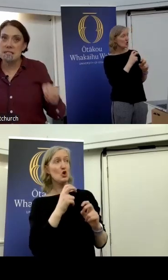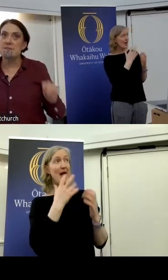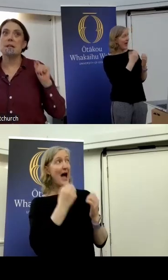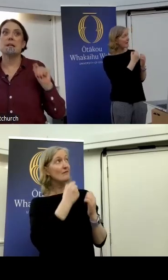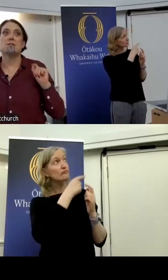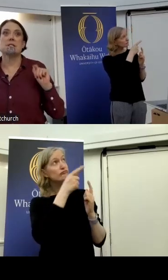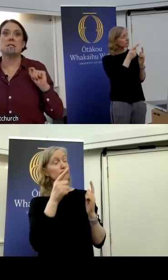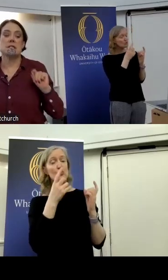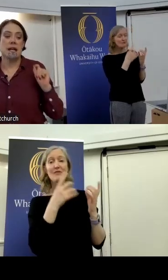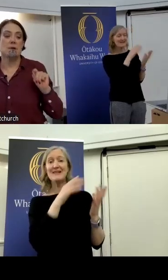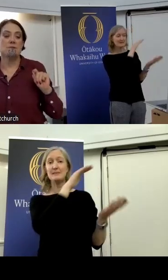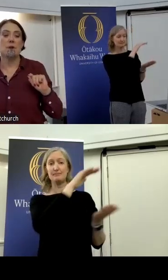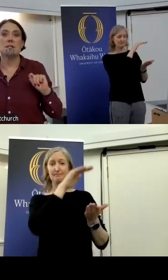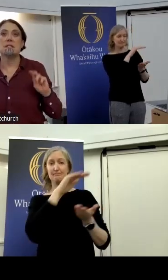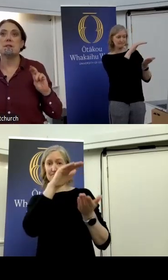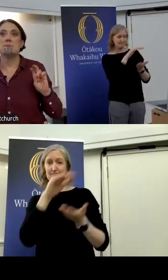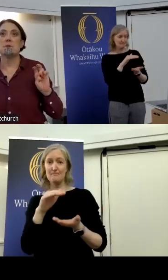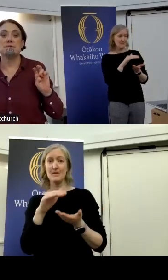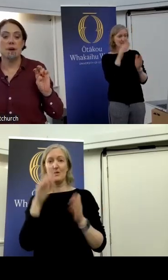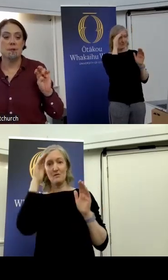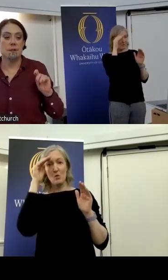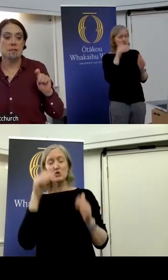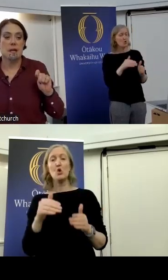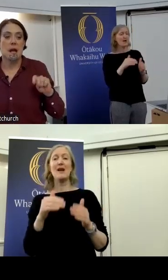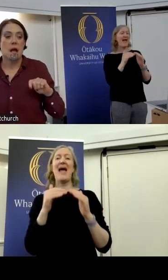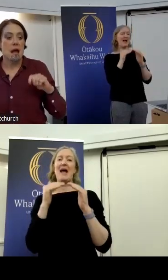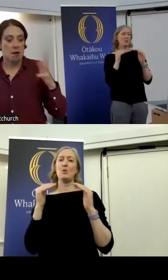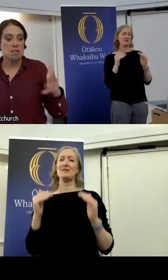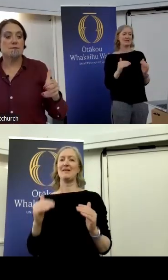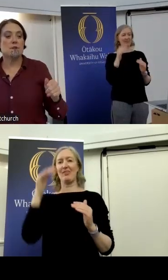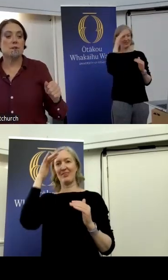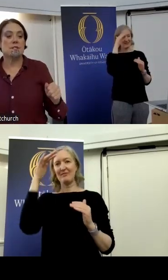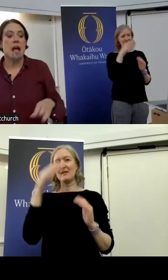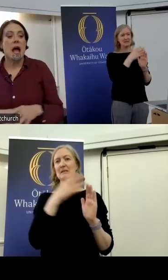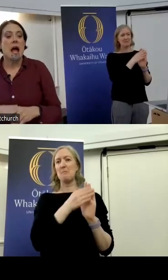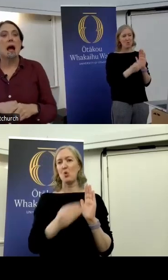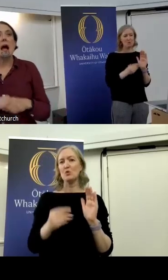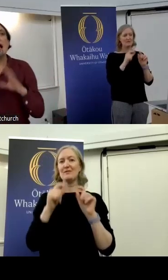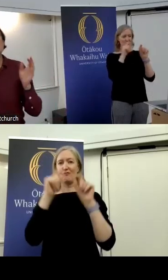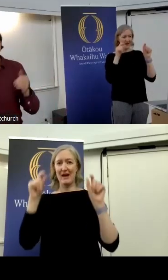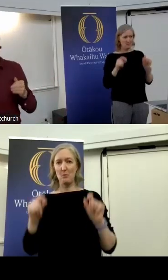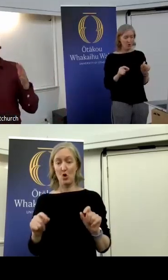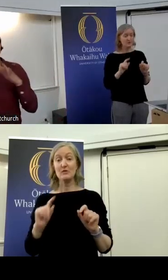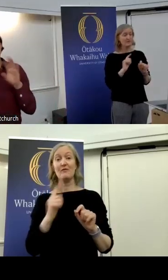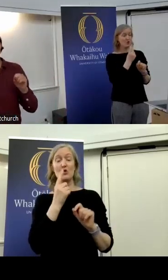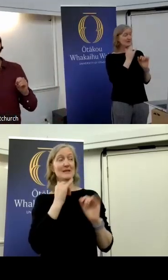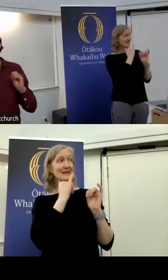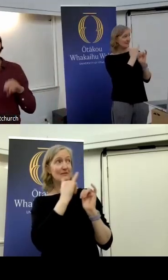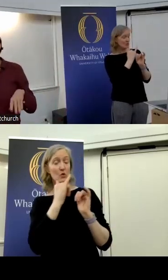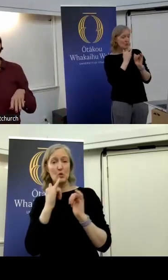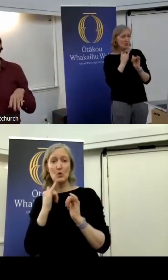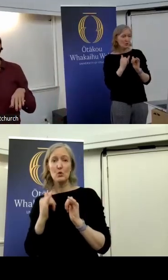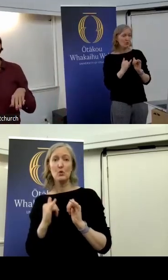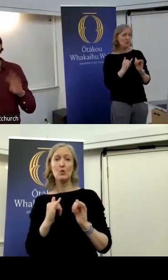were specifically interested in equity-focused theories, models, and frameworks, our interviews. And then at that point,